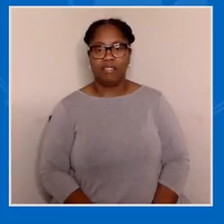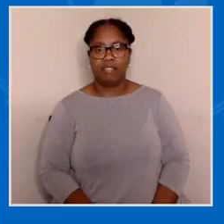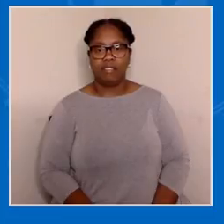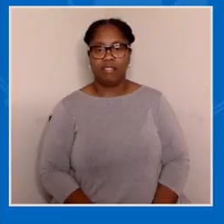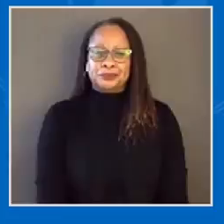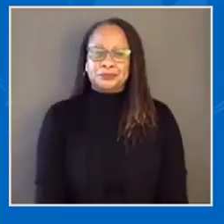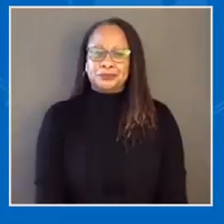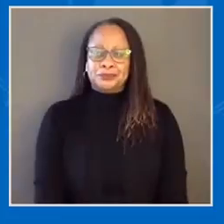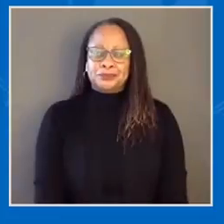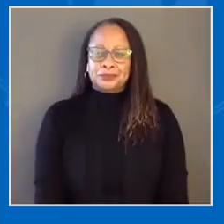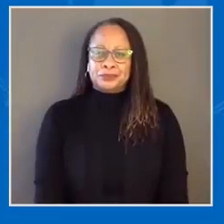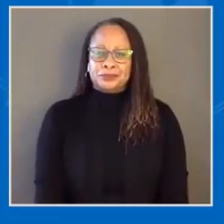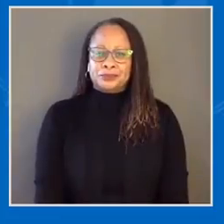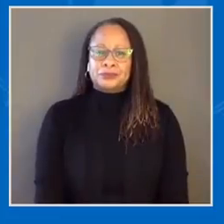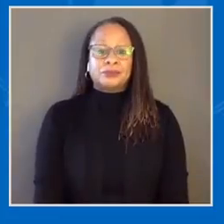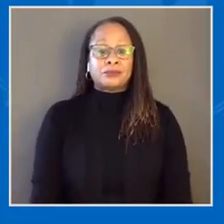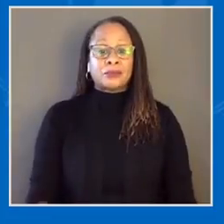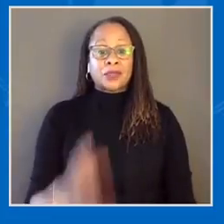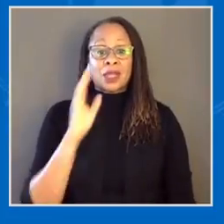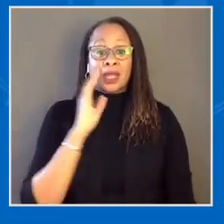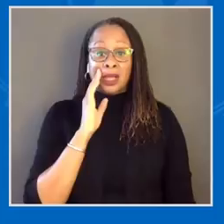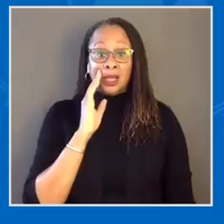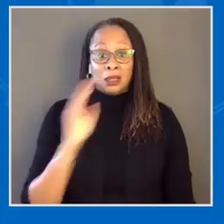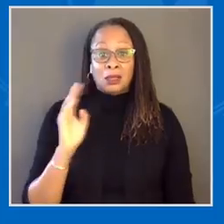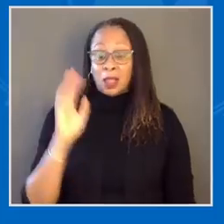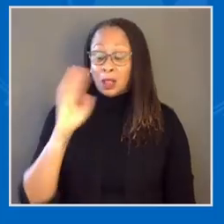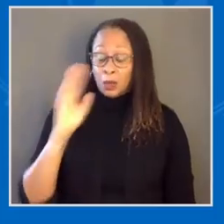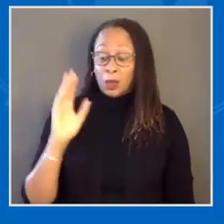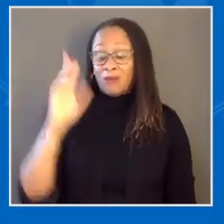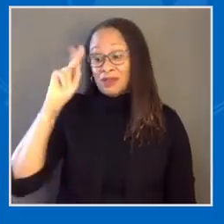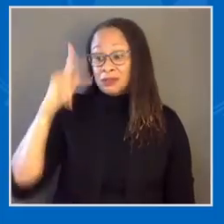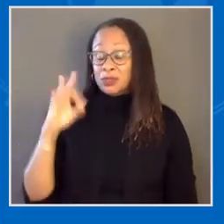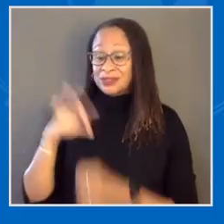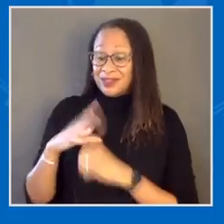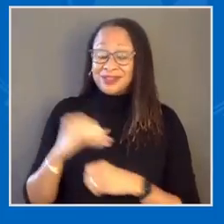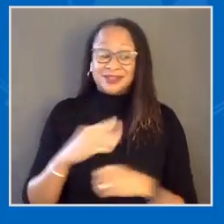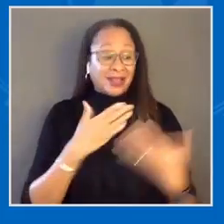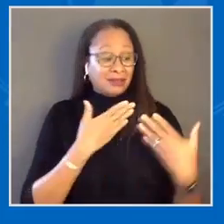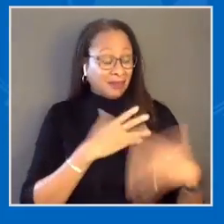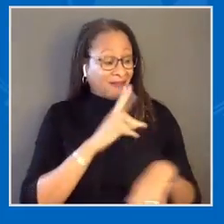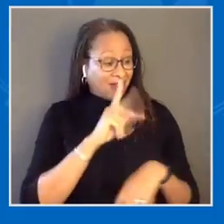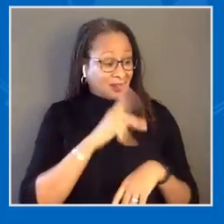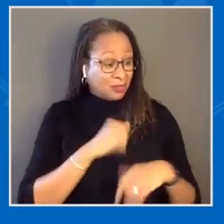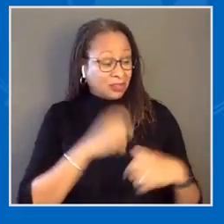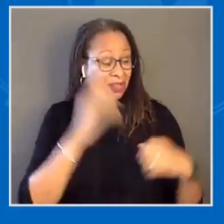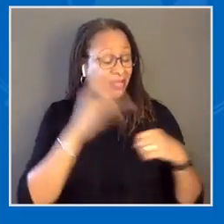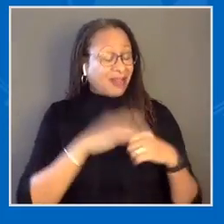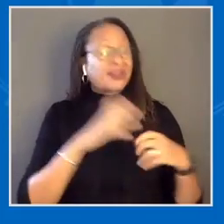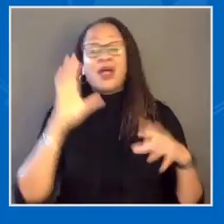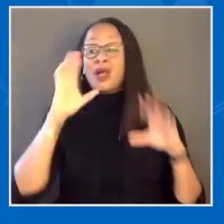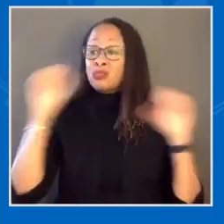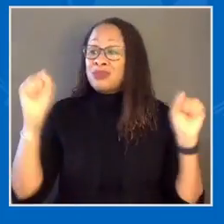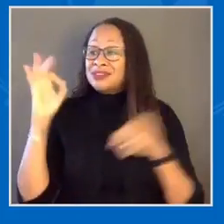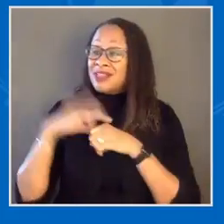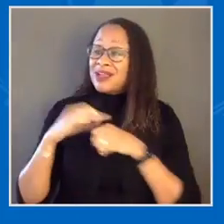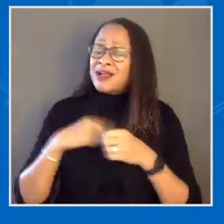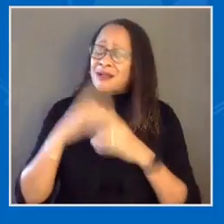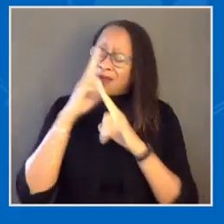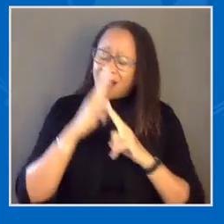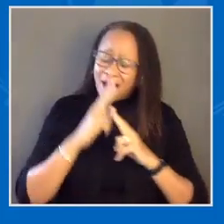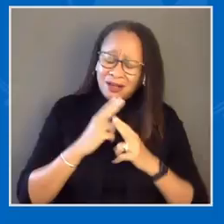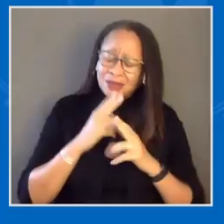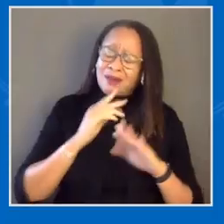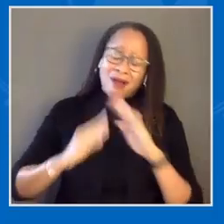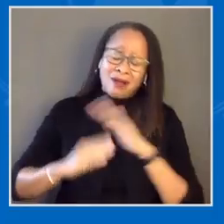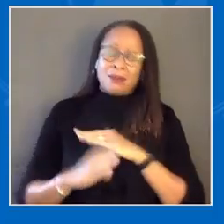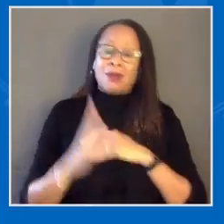Mr. President-elect, Madam Vice President-elect, thank you. Mr. President-elect, I am honored and humbled by the